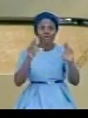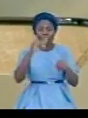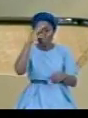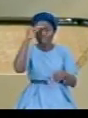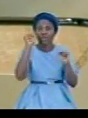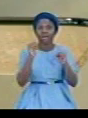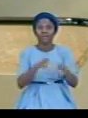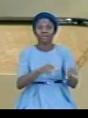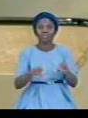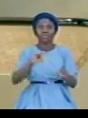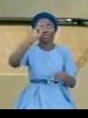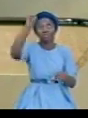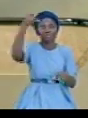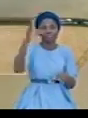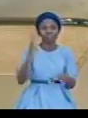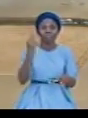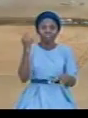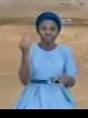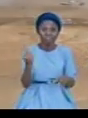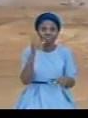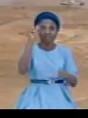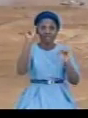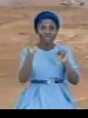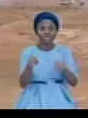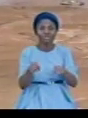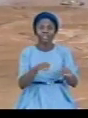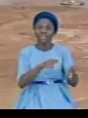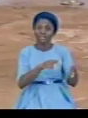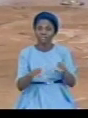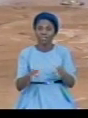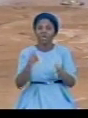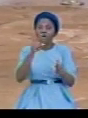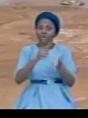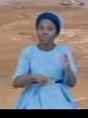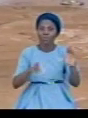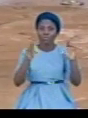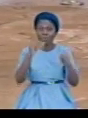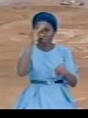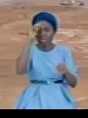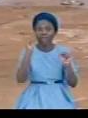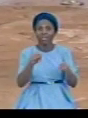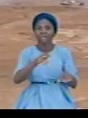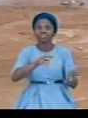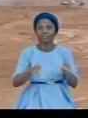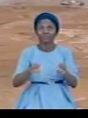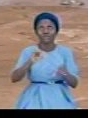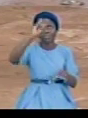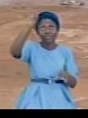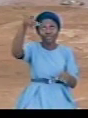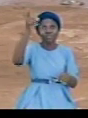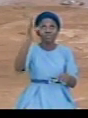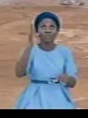Jehovah, only you can do. What no man can do, Jehovah.